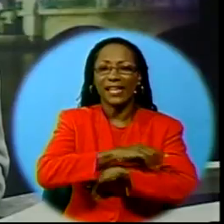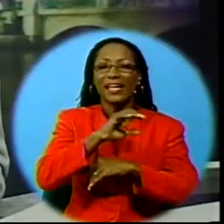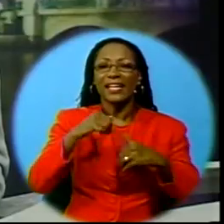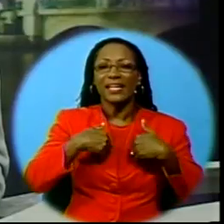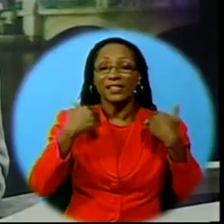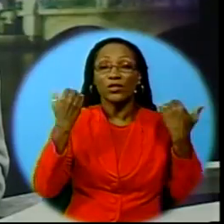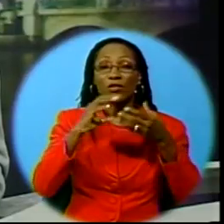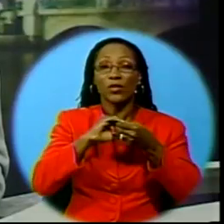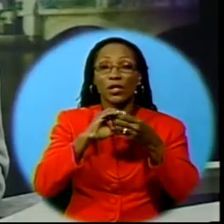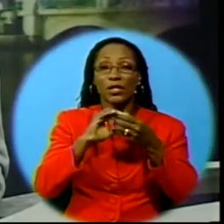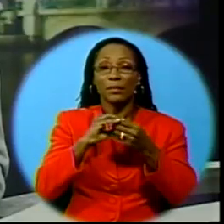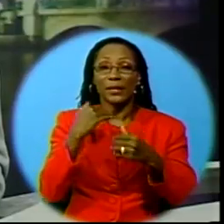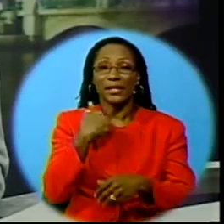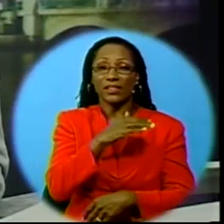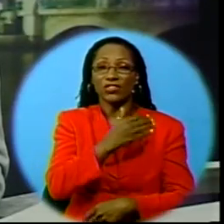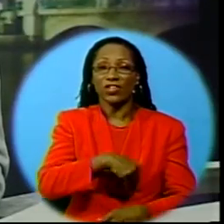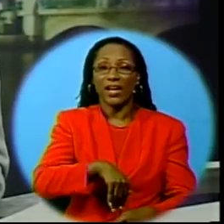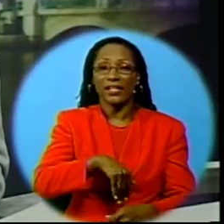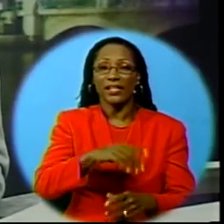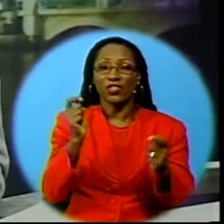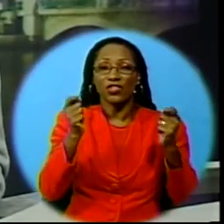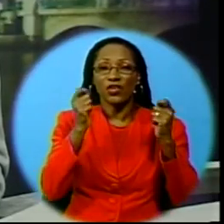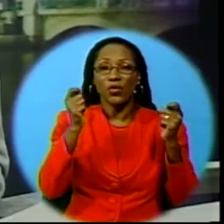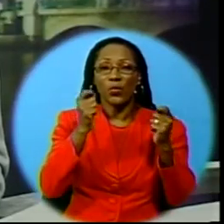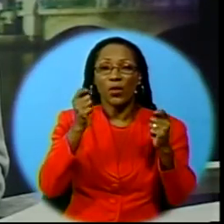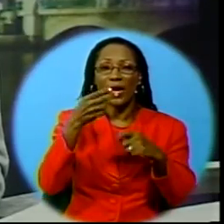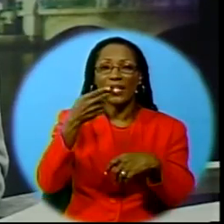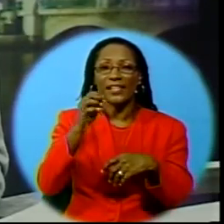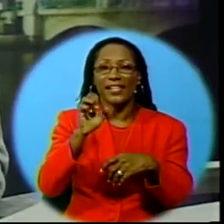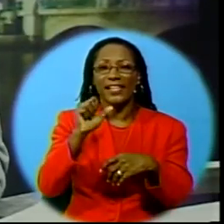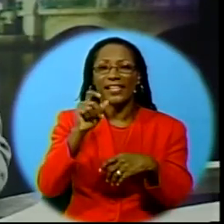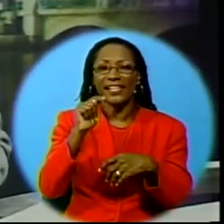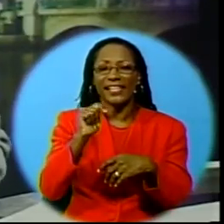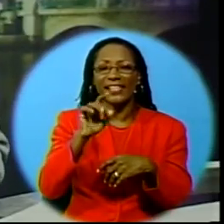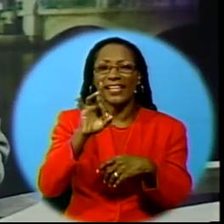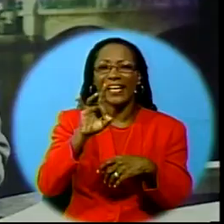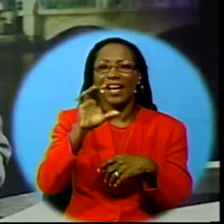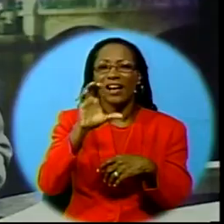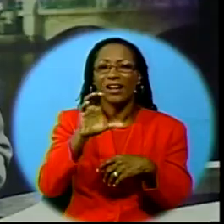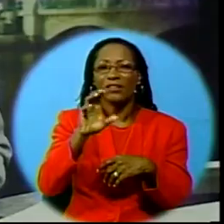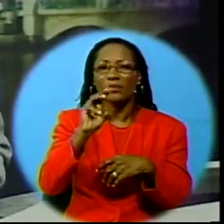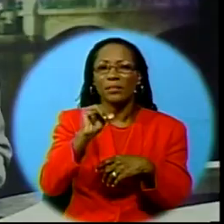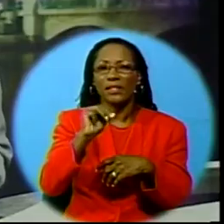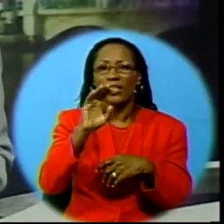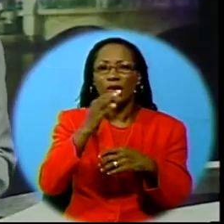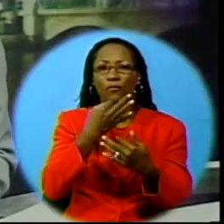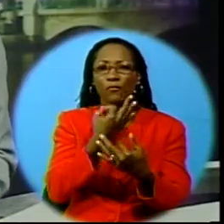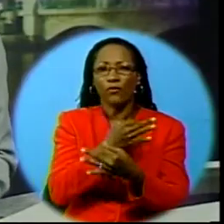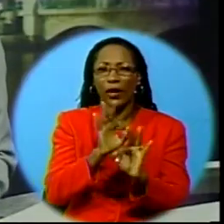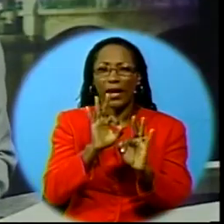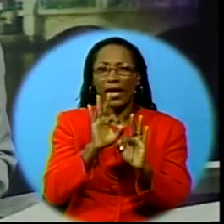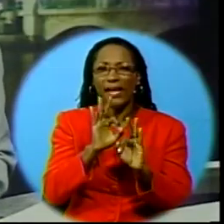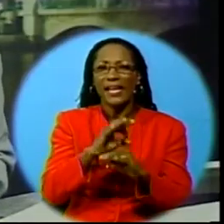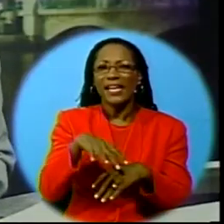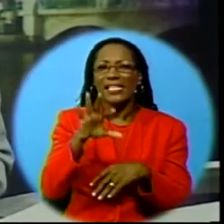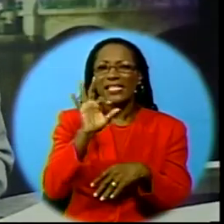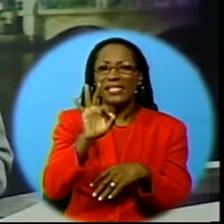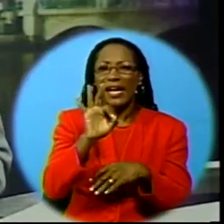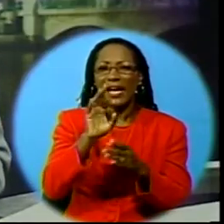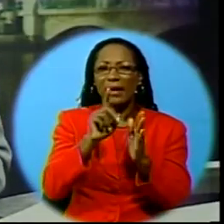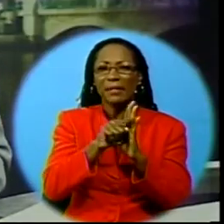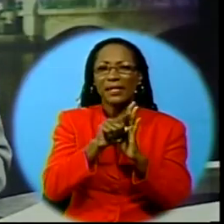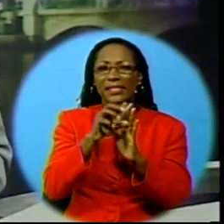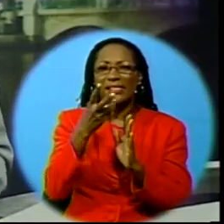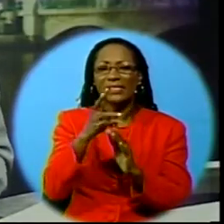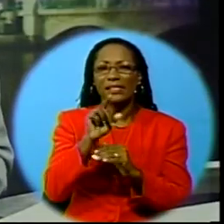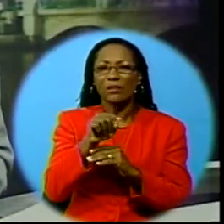won her heat of the girls for 800 meters freestyle in a time of 9 minutes 16.46 seconds. However, her time was not